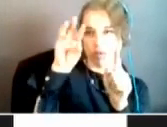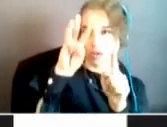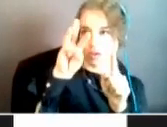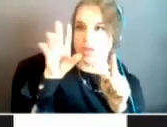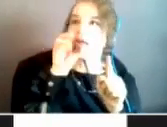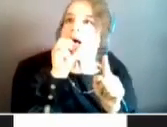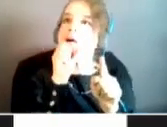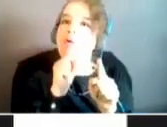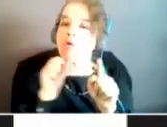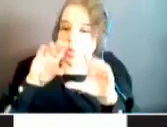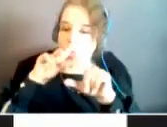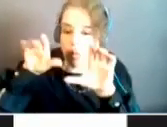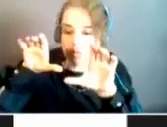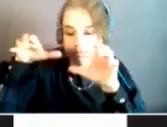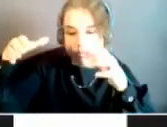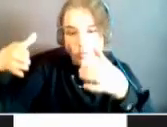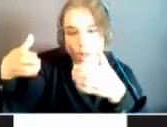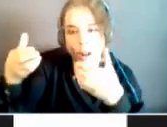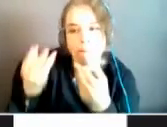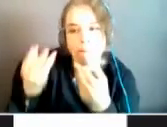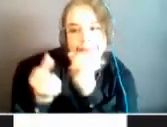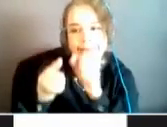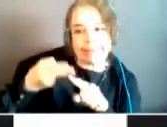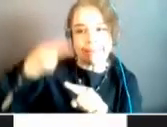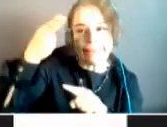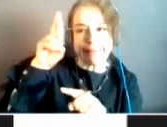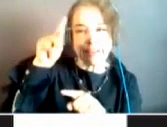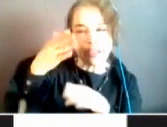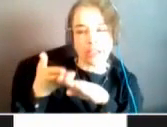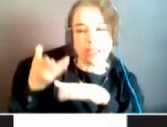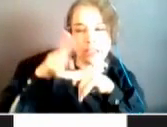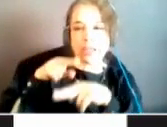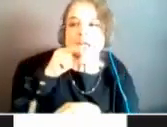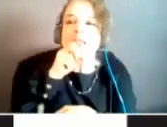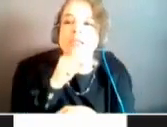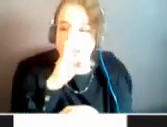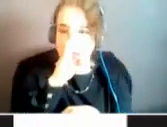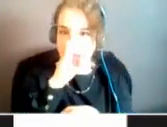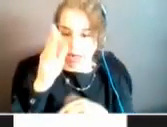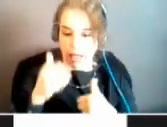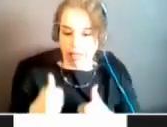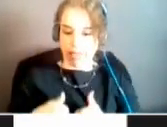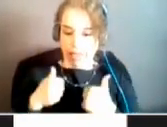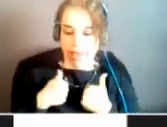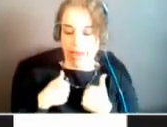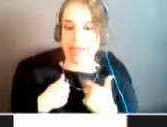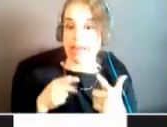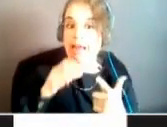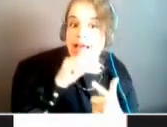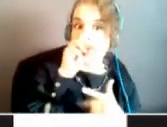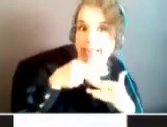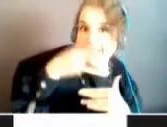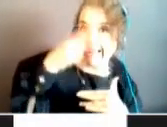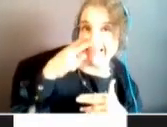60 to 64 year age group. For many years, the highest rates increased with age across the lifespan, so that people in their 80s had